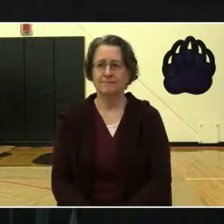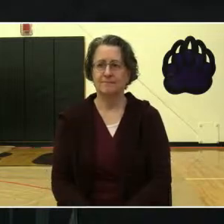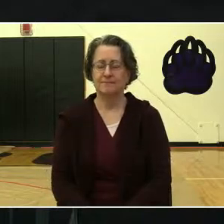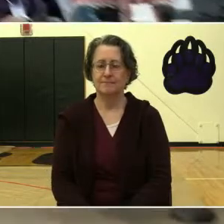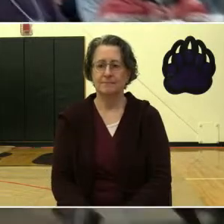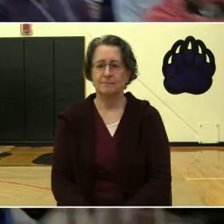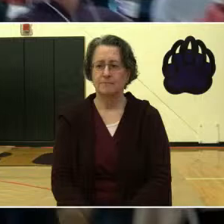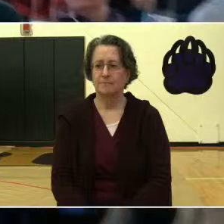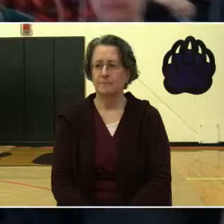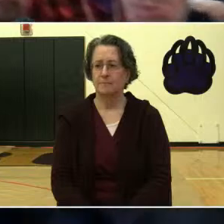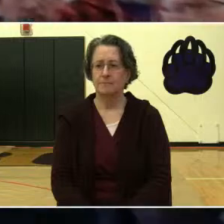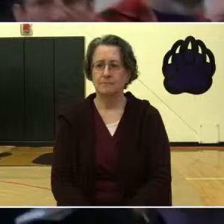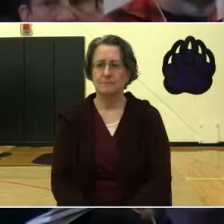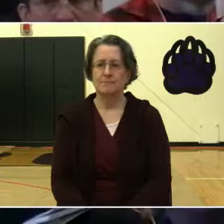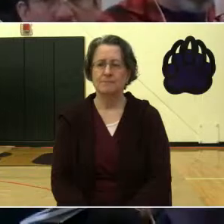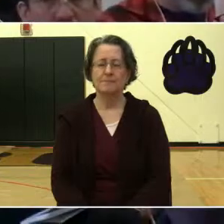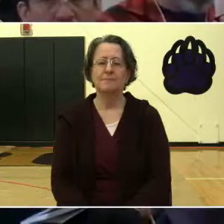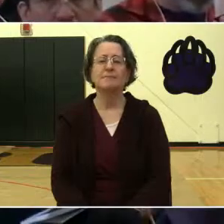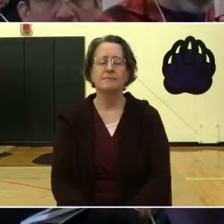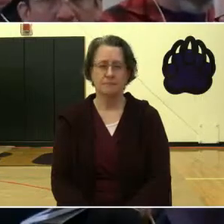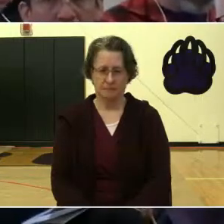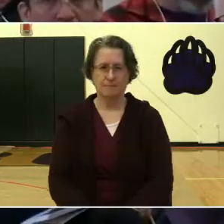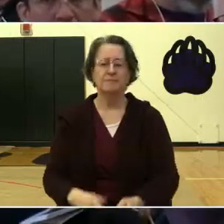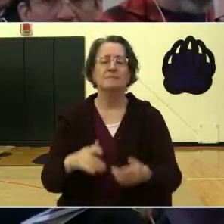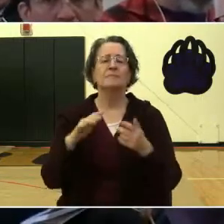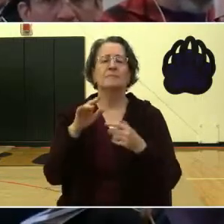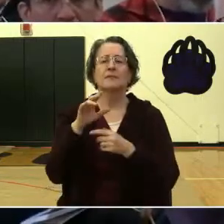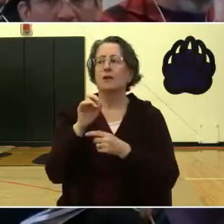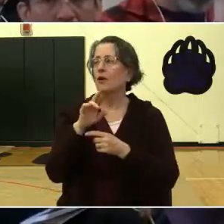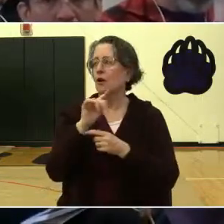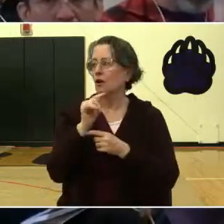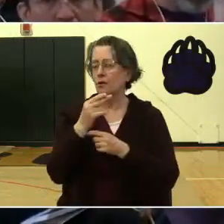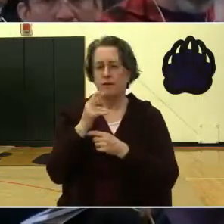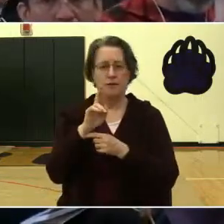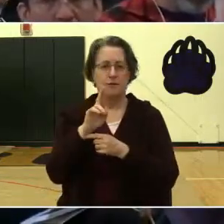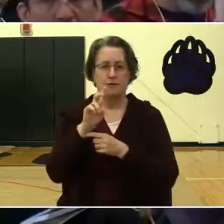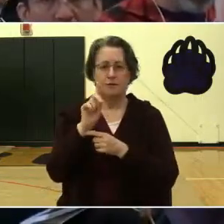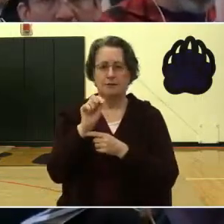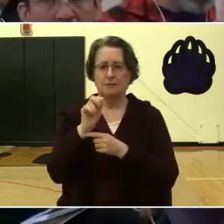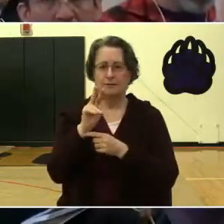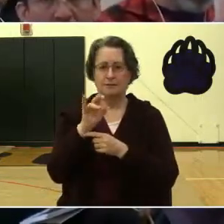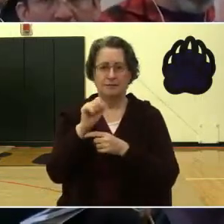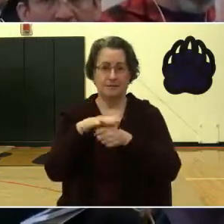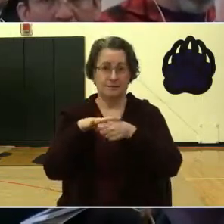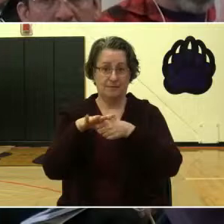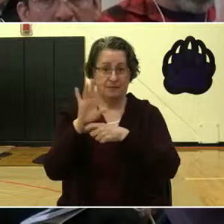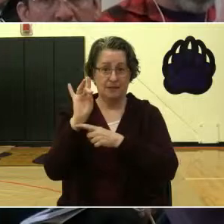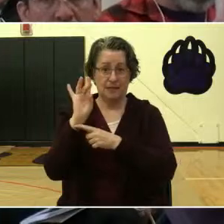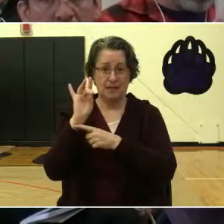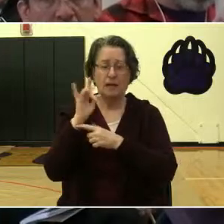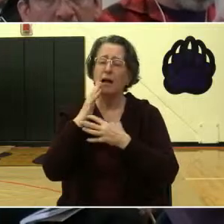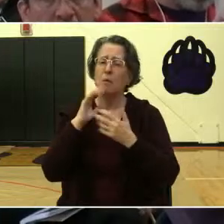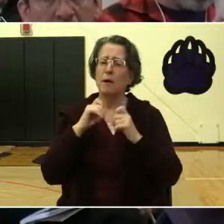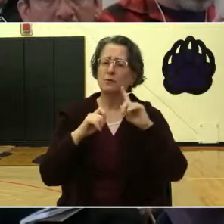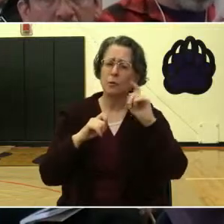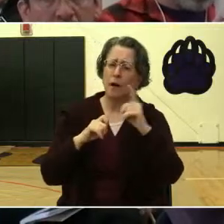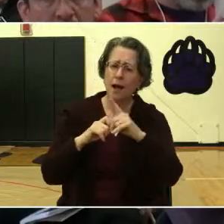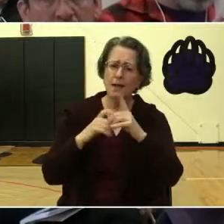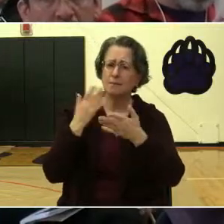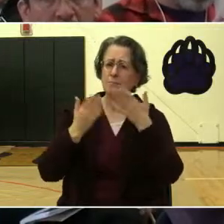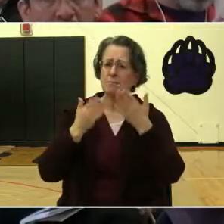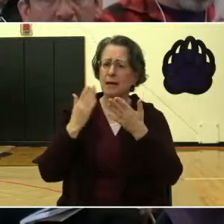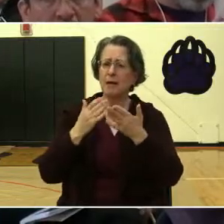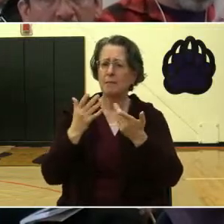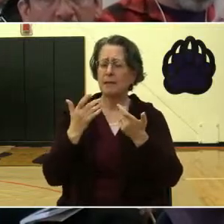Davis Arthur D Davis district 8 um guess I'd just like to interrogate member of the administration or uh